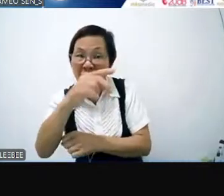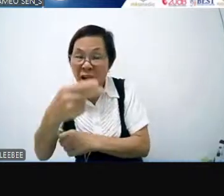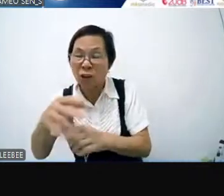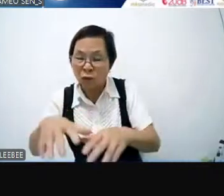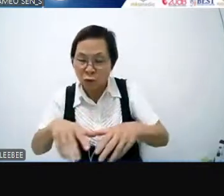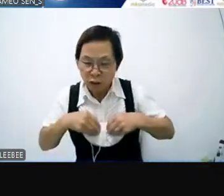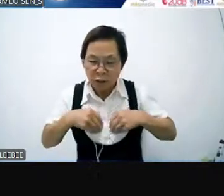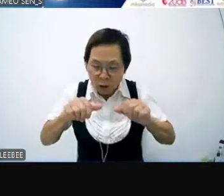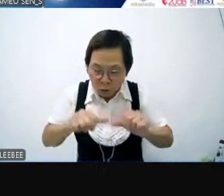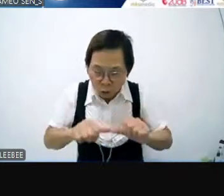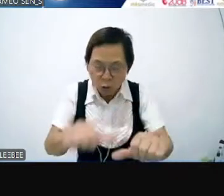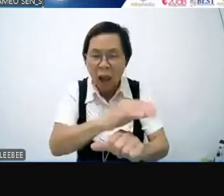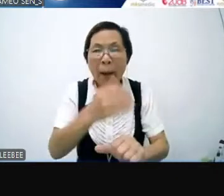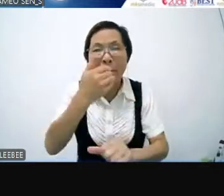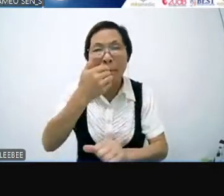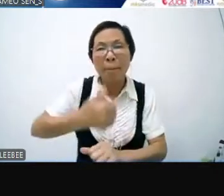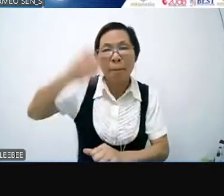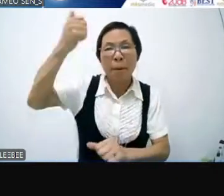effective support.